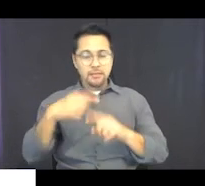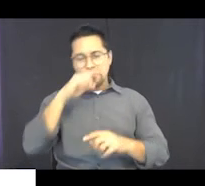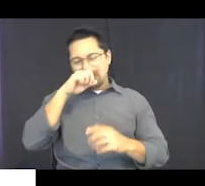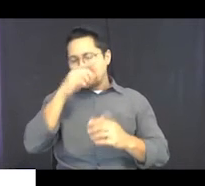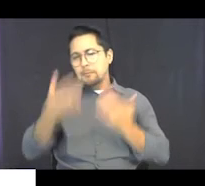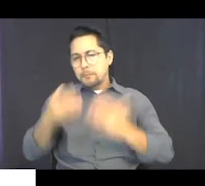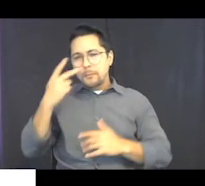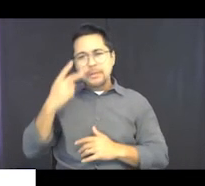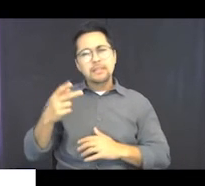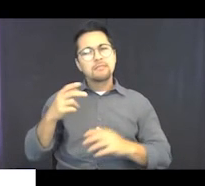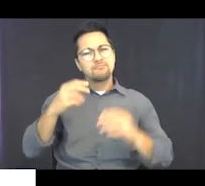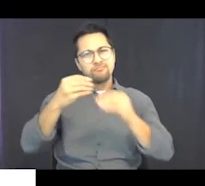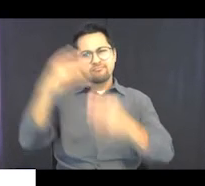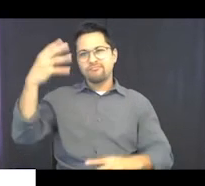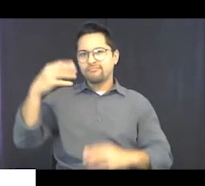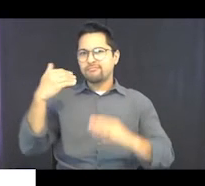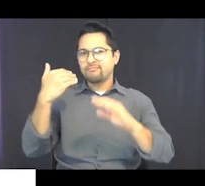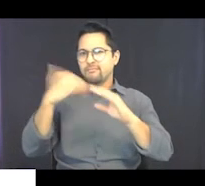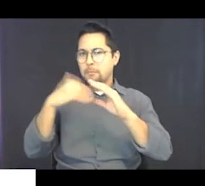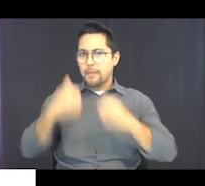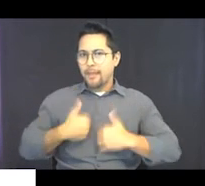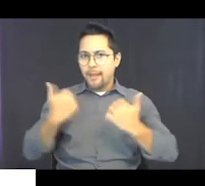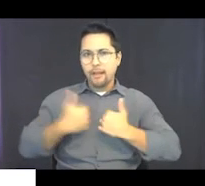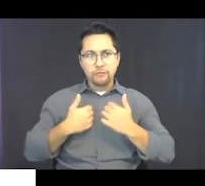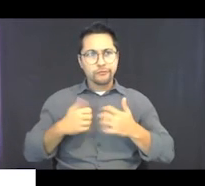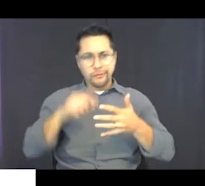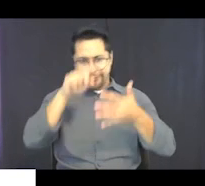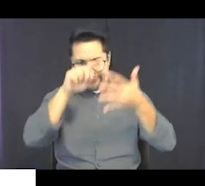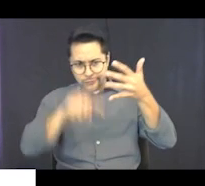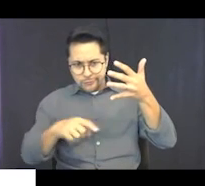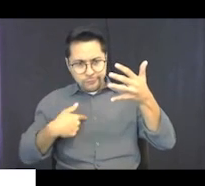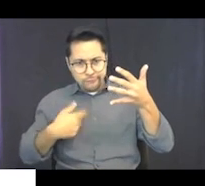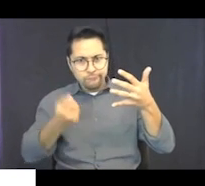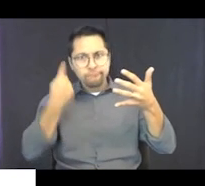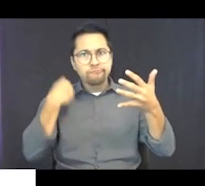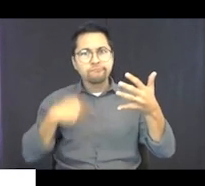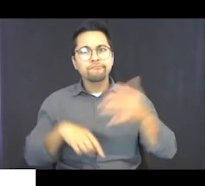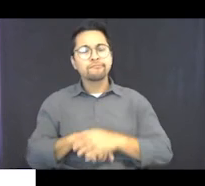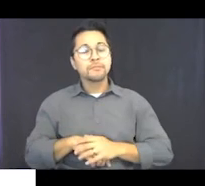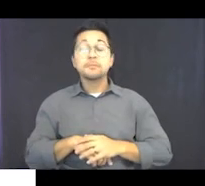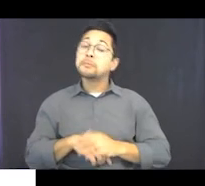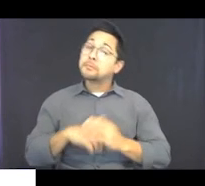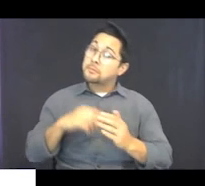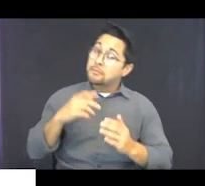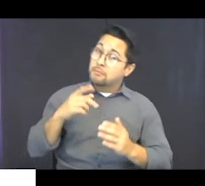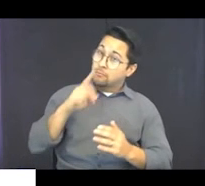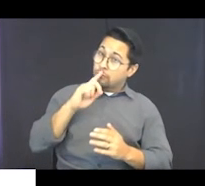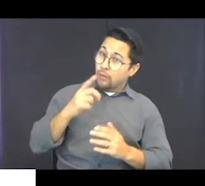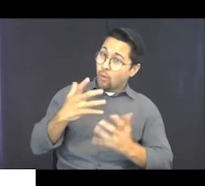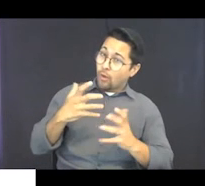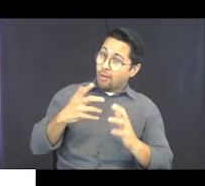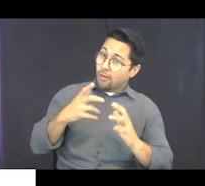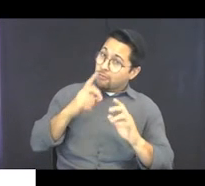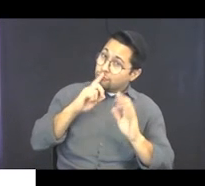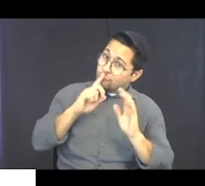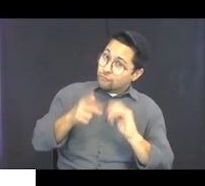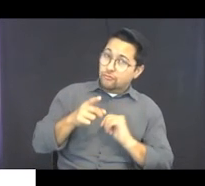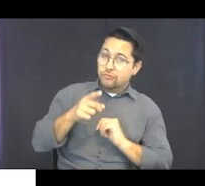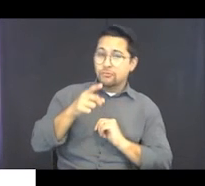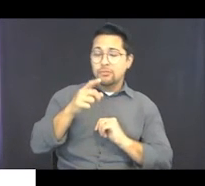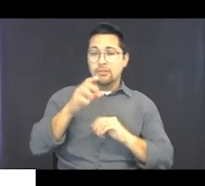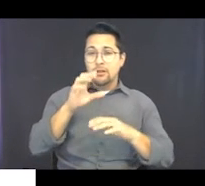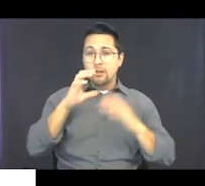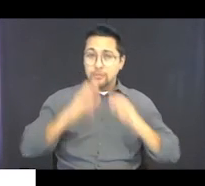email addresses you may not immediately recognize. We want to ensure consumers,